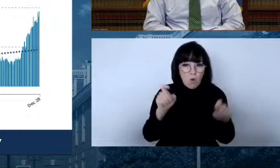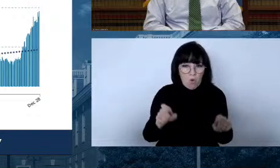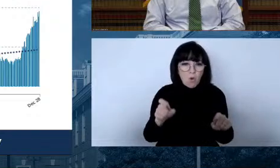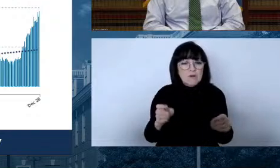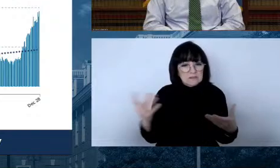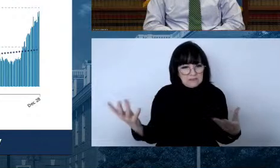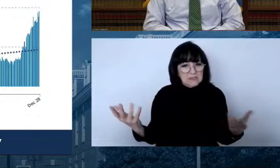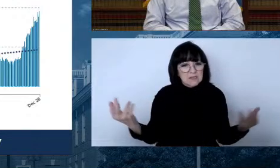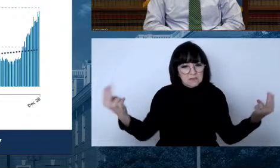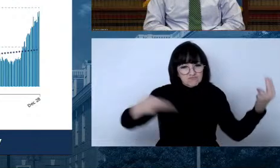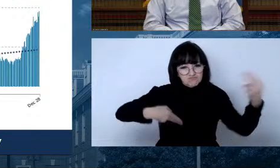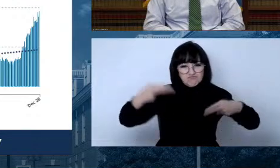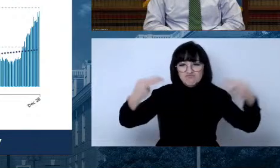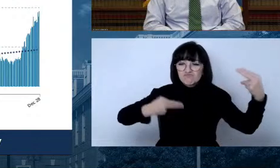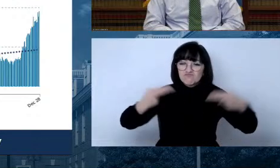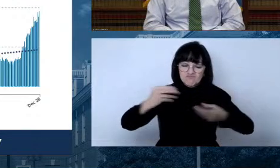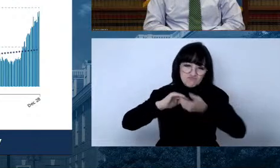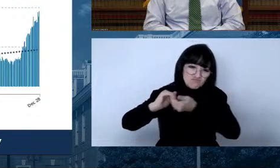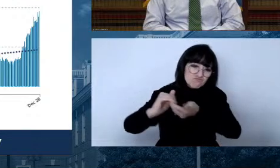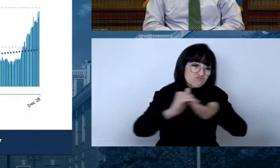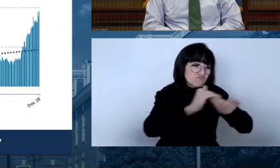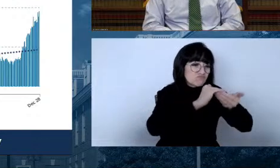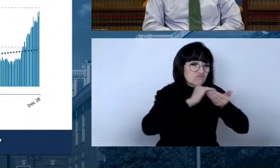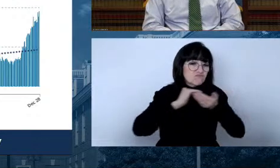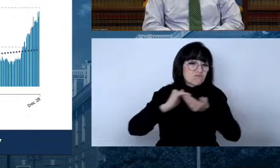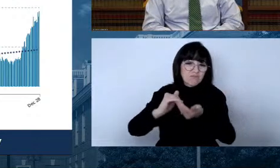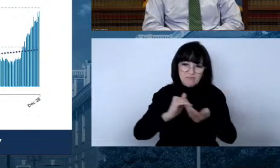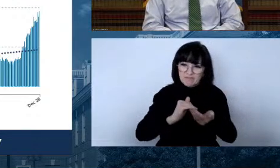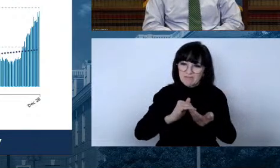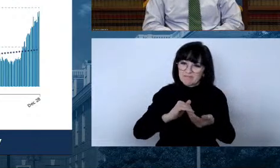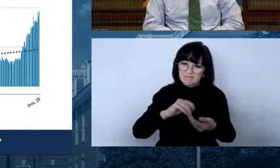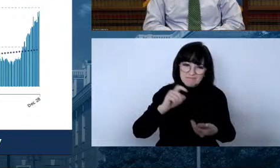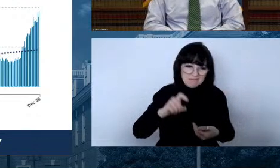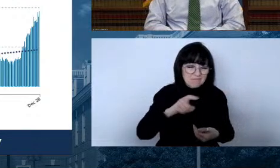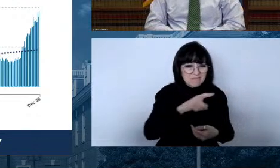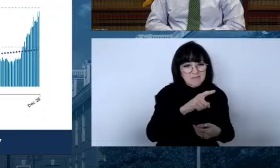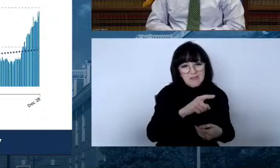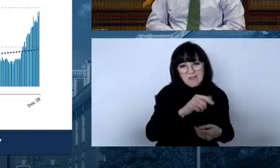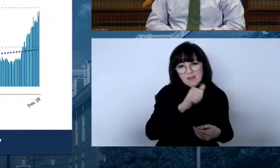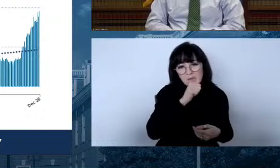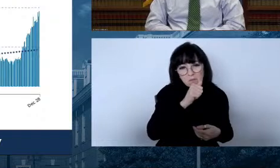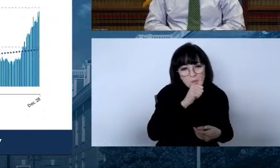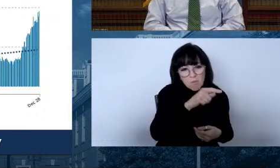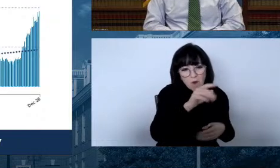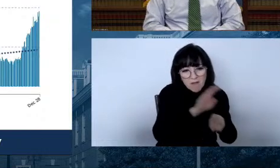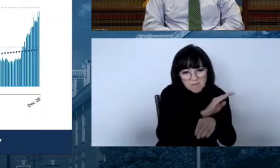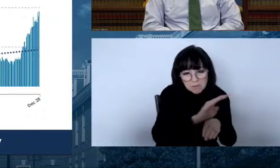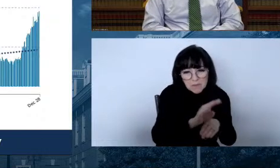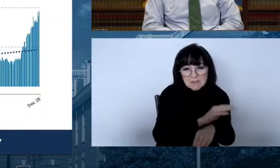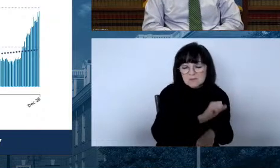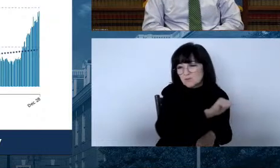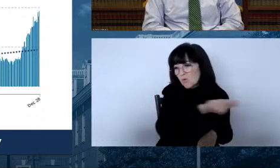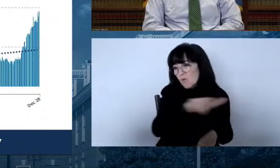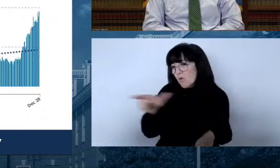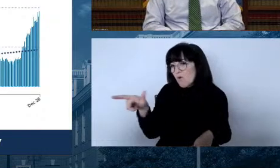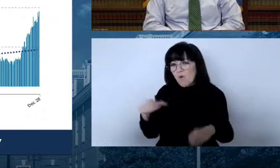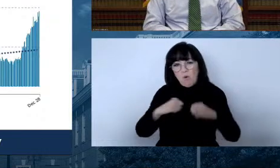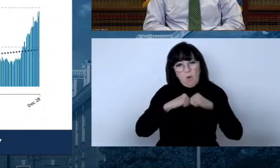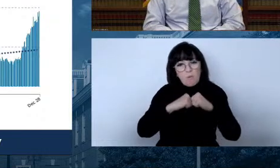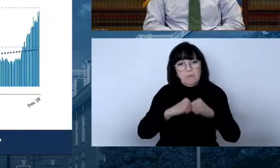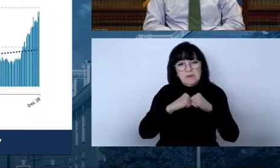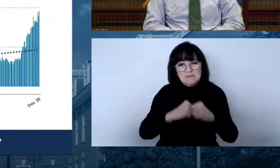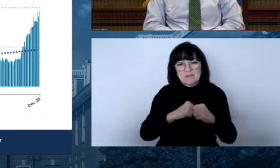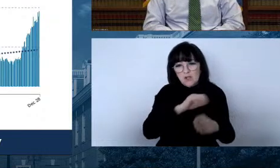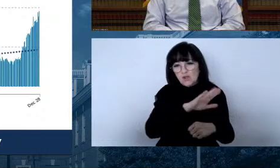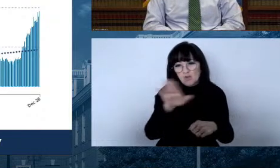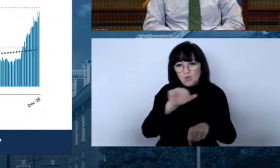together as Delawareans. We need the private sector to step up as well, to protect their